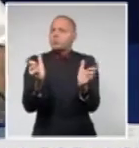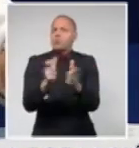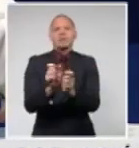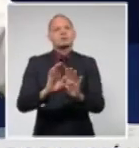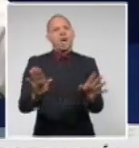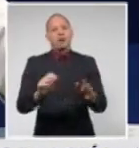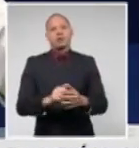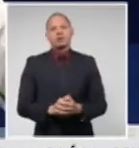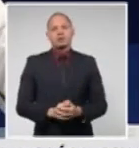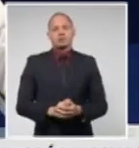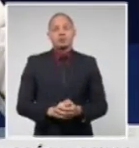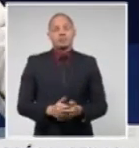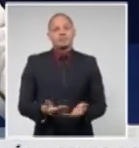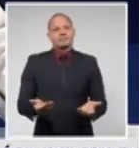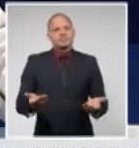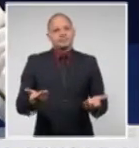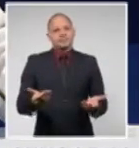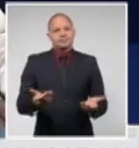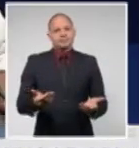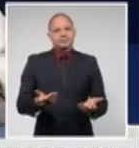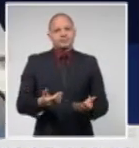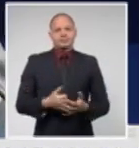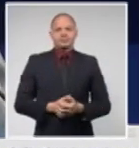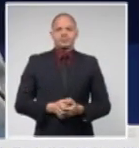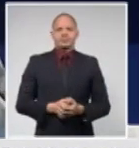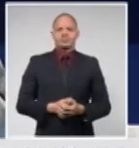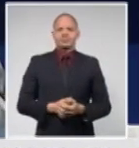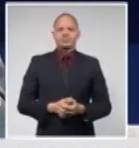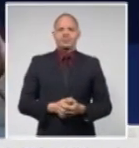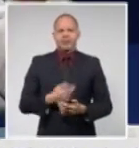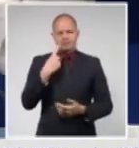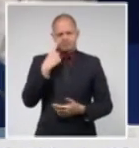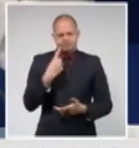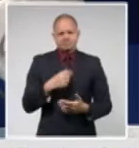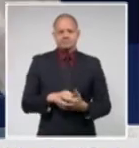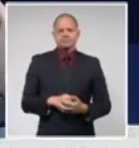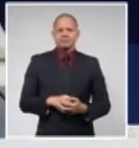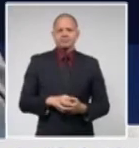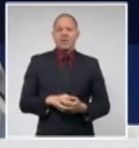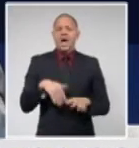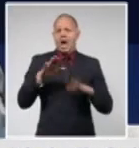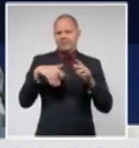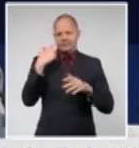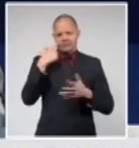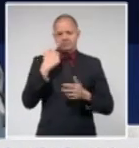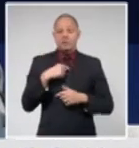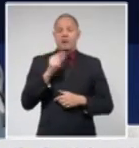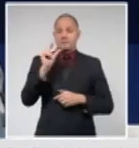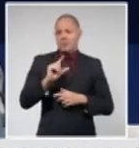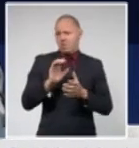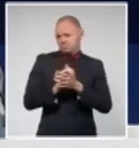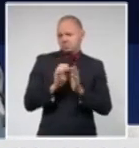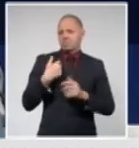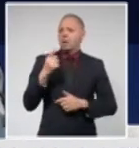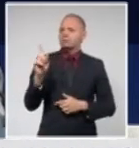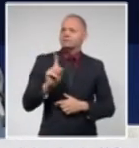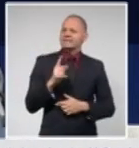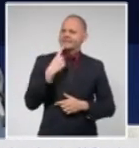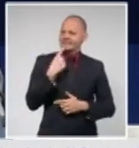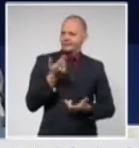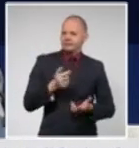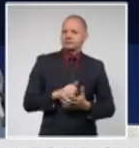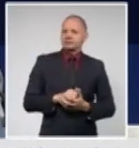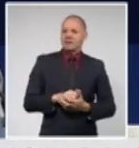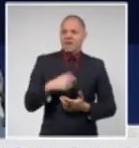Yesterday, no COVID-19 related deaths occurred in the country, meaning that the COVID-19 death toll on